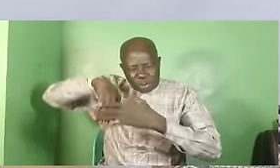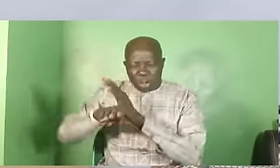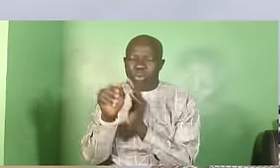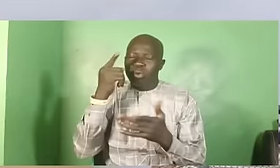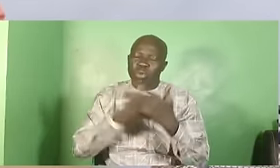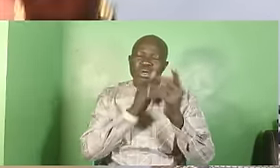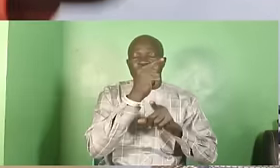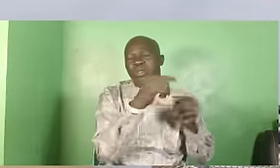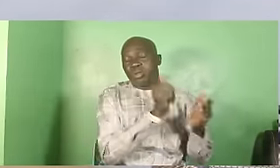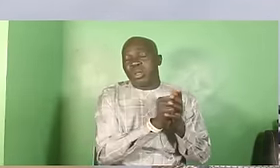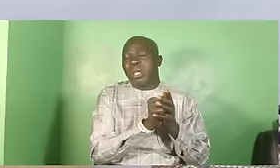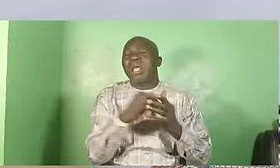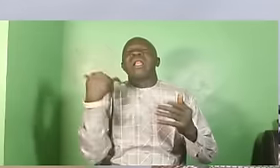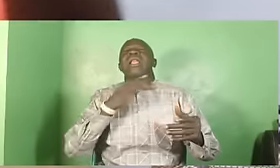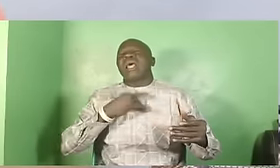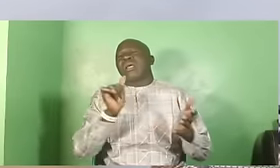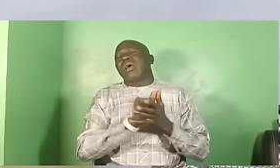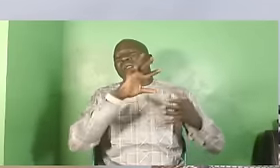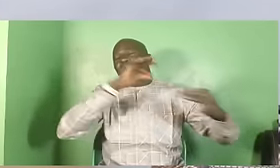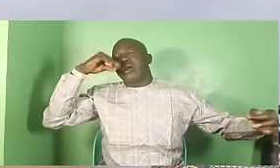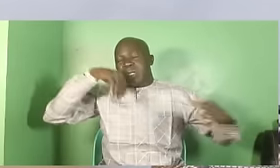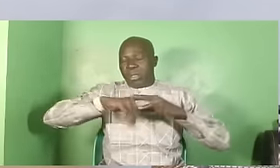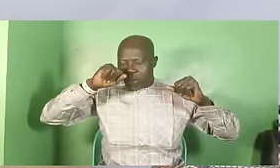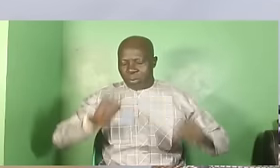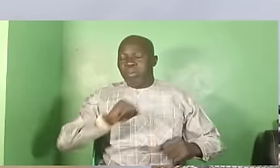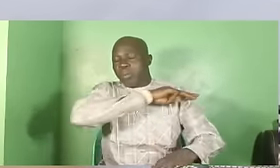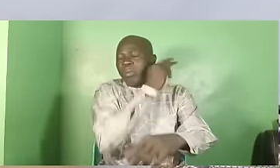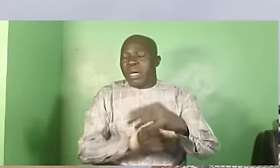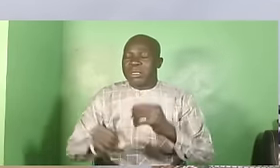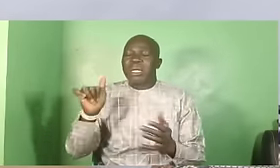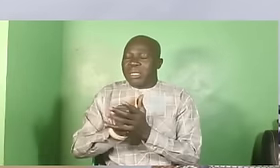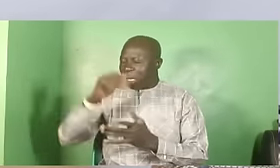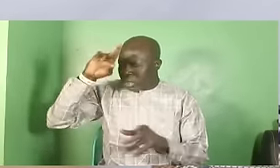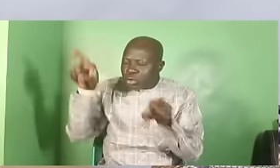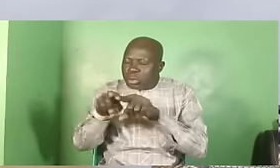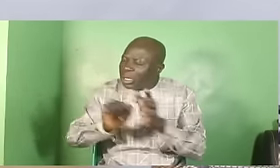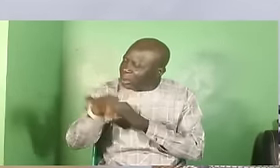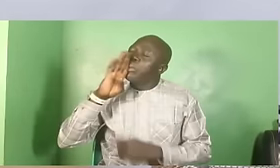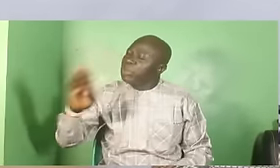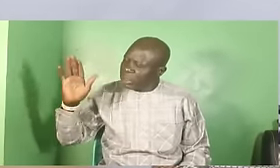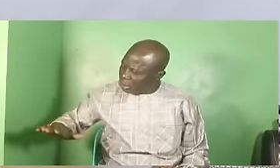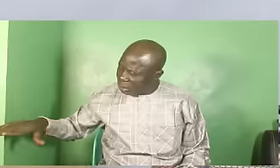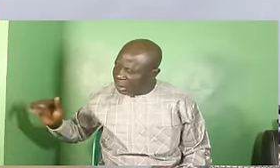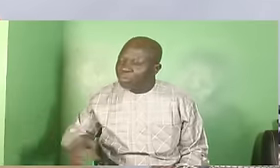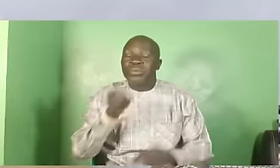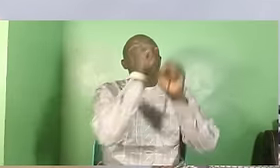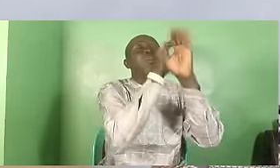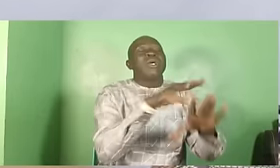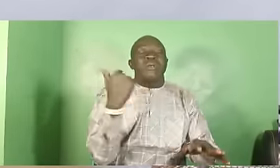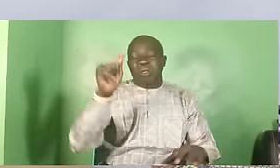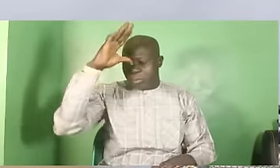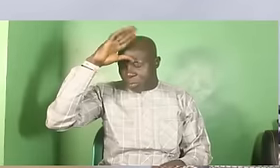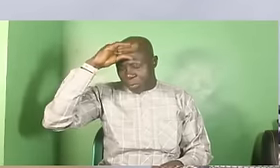word of it is the reward. Like arrow is the hand of the mighty. So are the children. Blessed is the man that